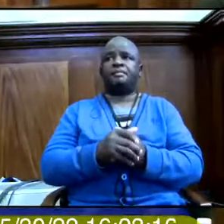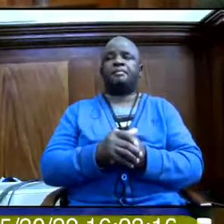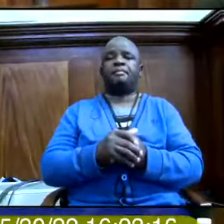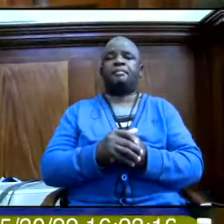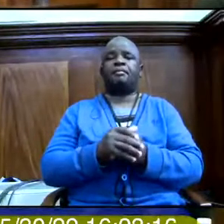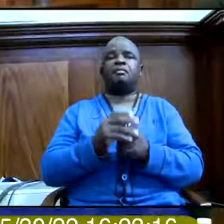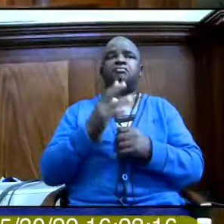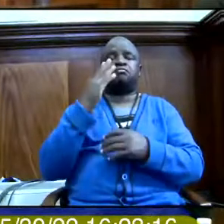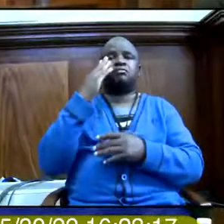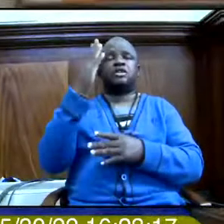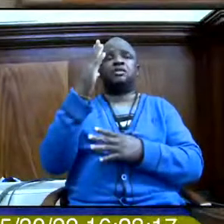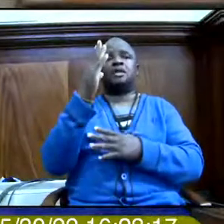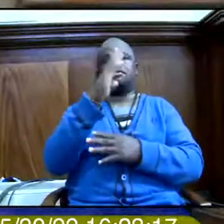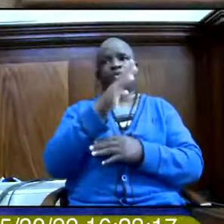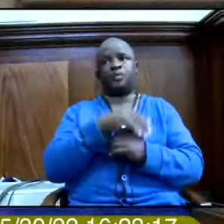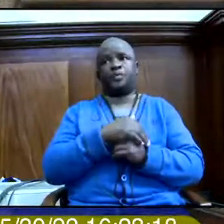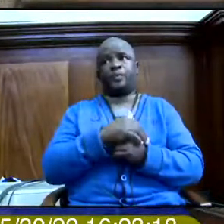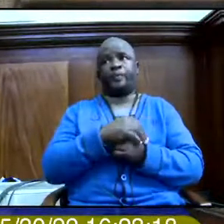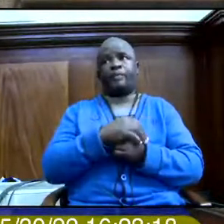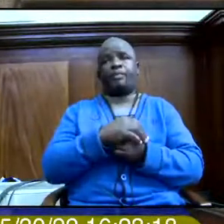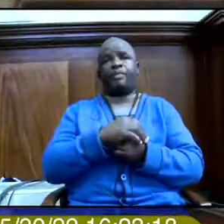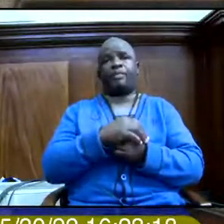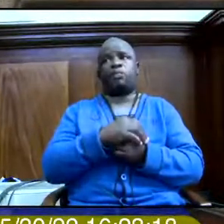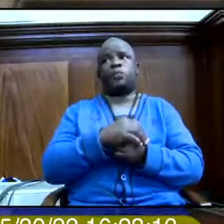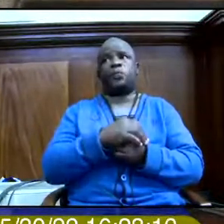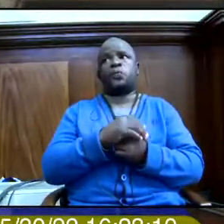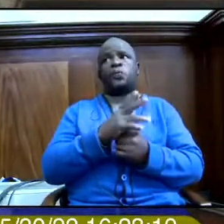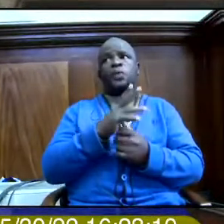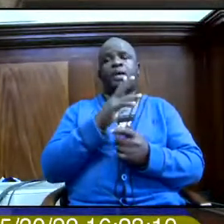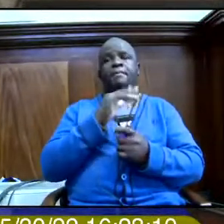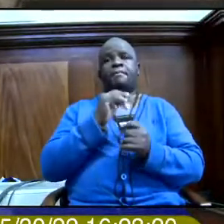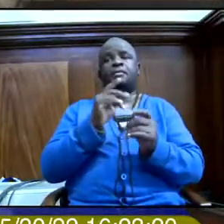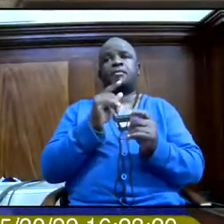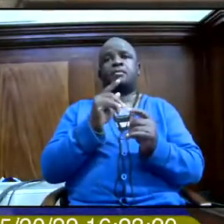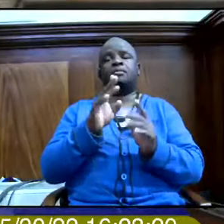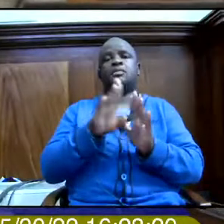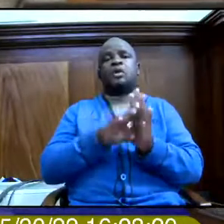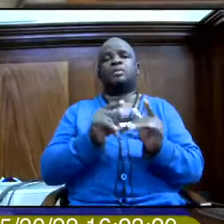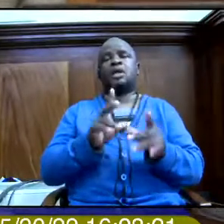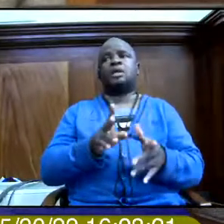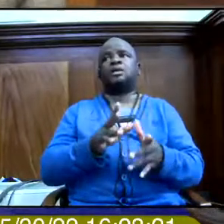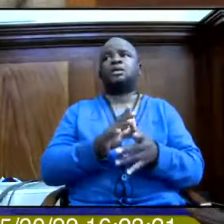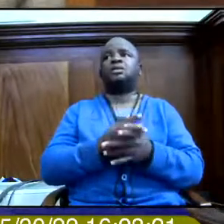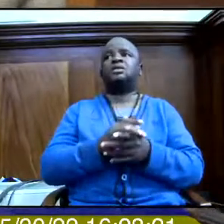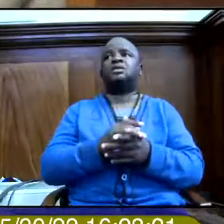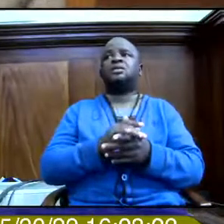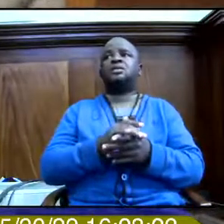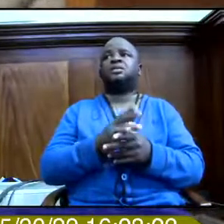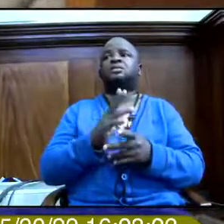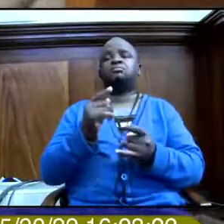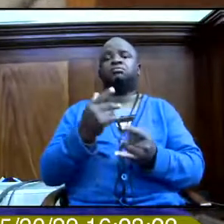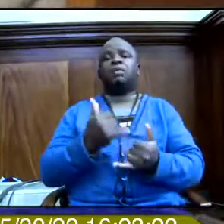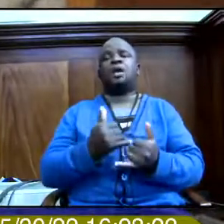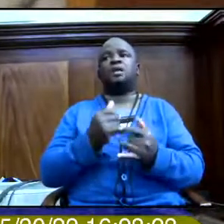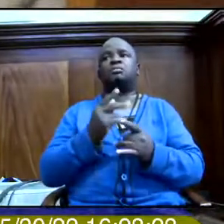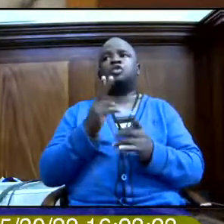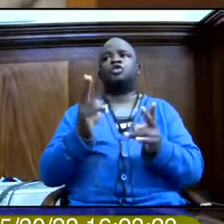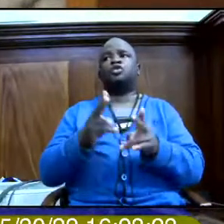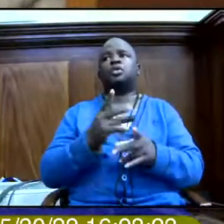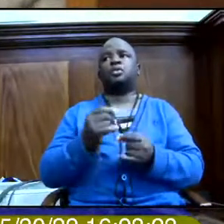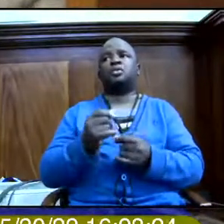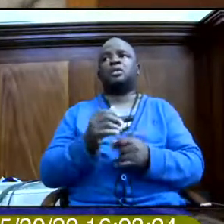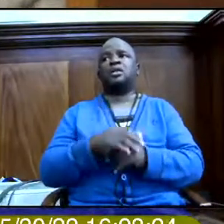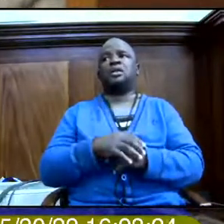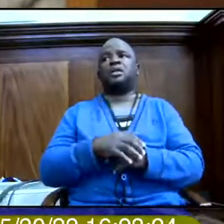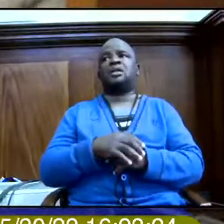and good afternoon a program director i'm actually not going to belong because most